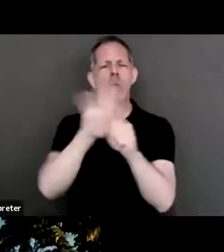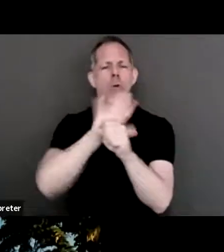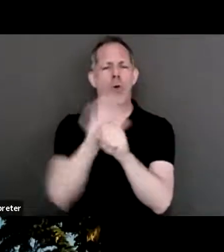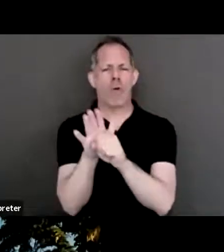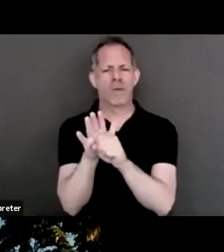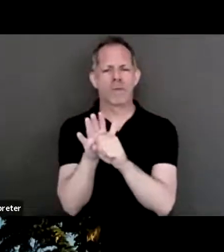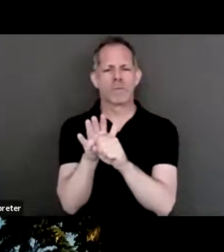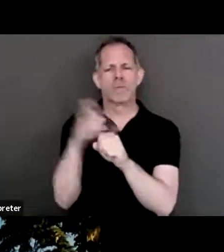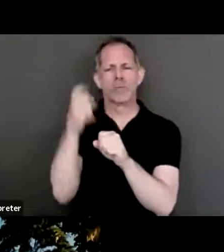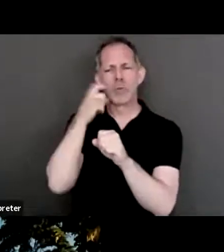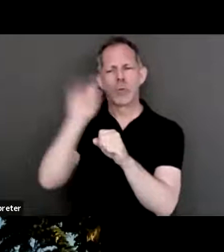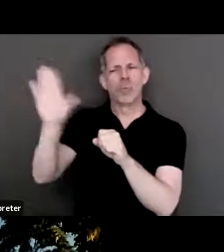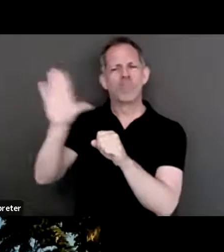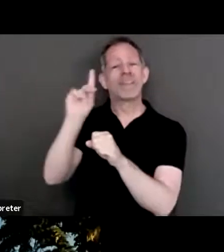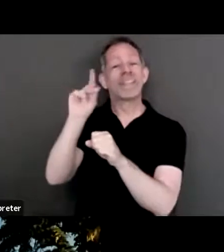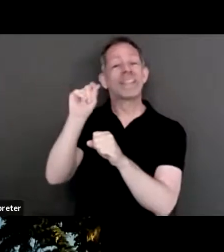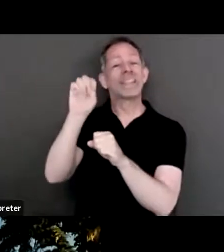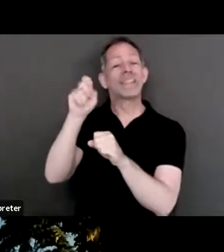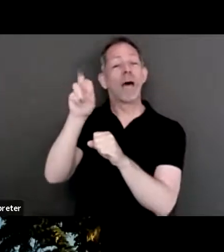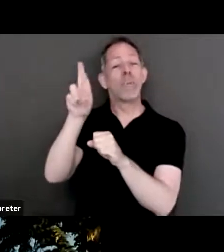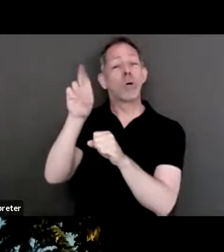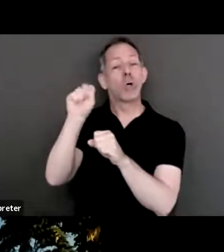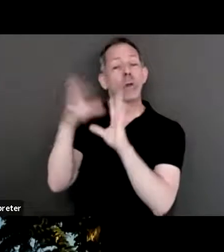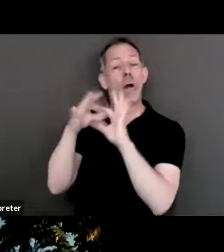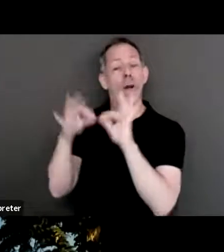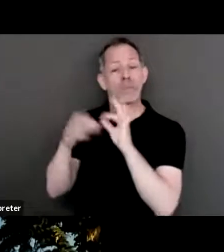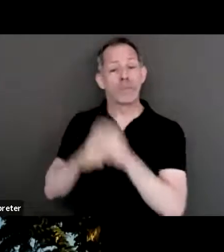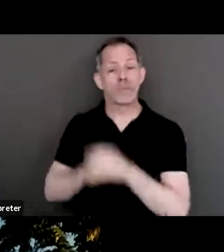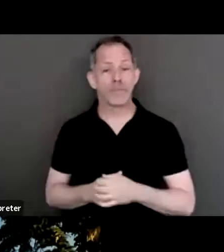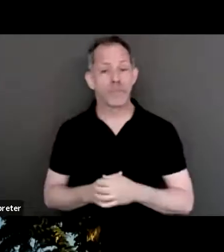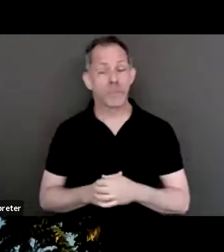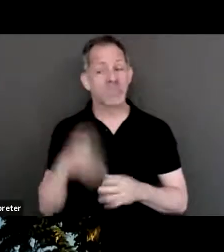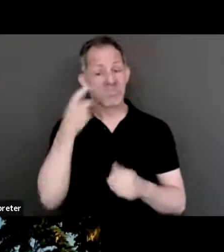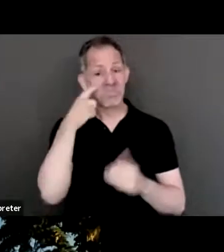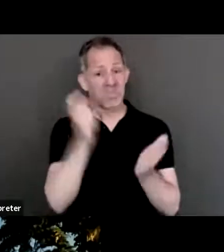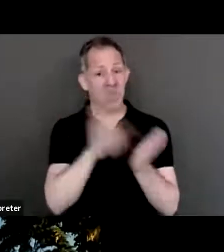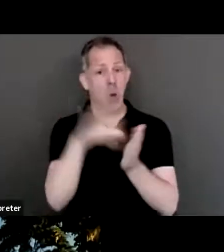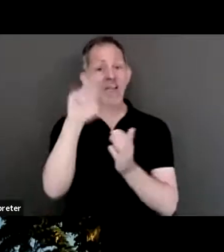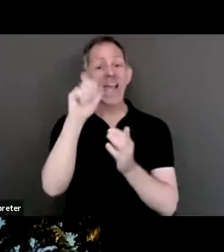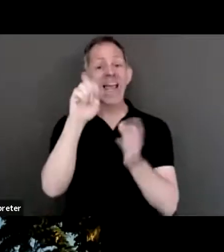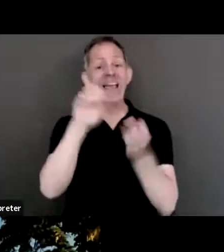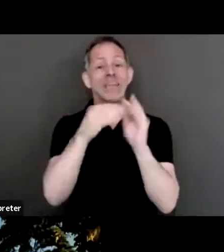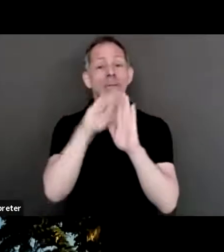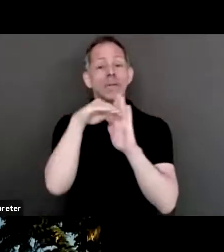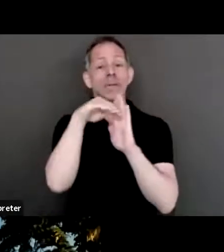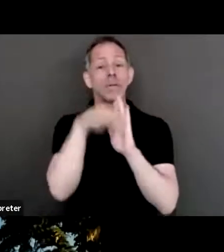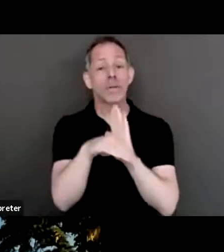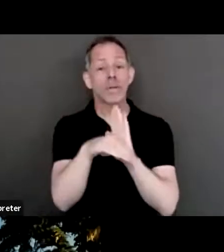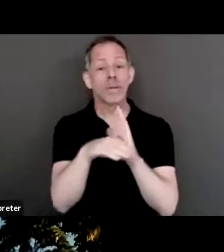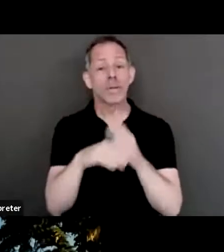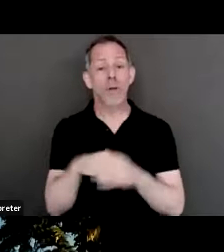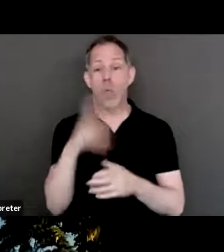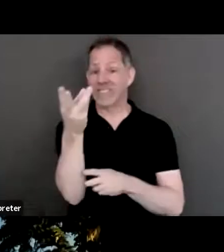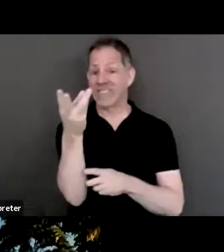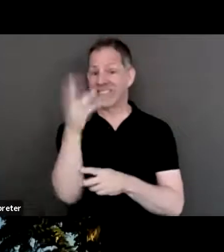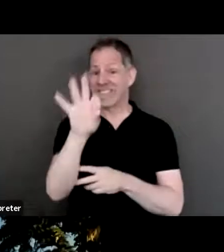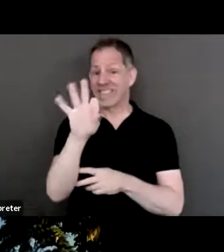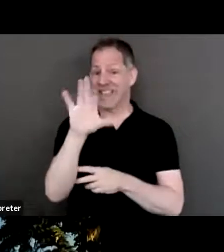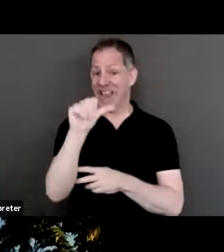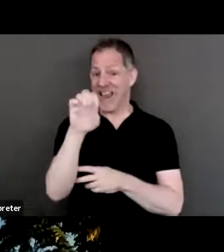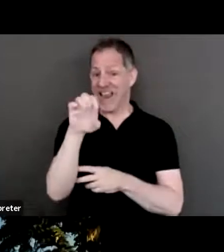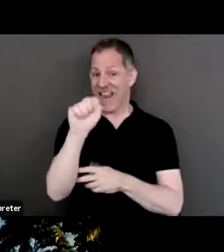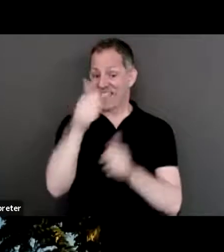rate continues to decrease, currently at 69 cases per 100,000 residents through Saturday,